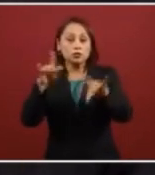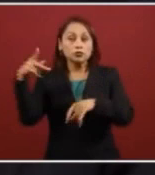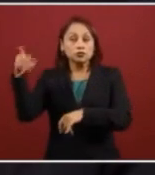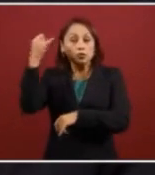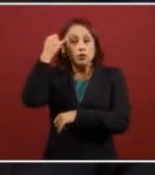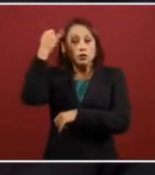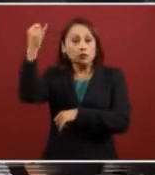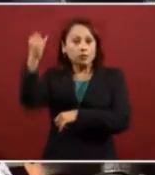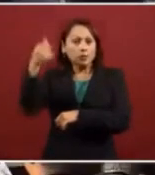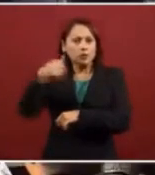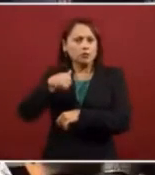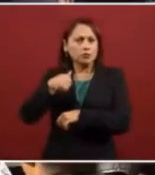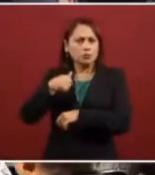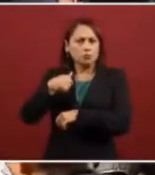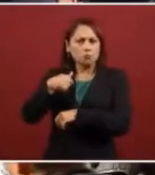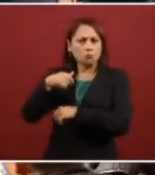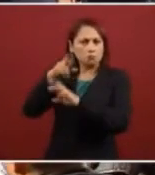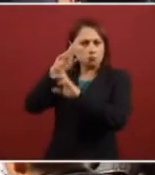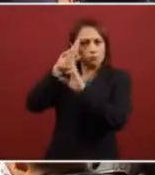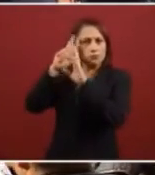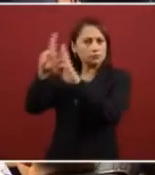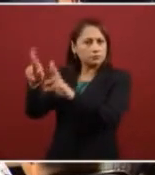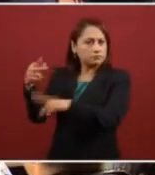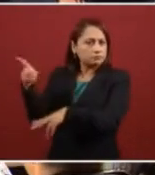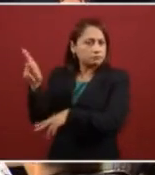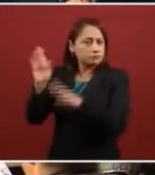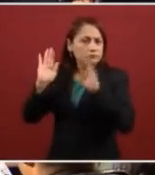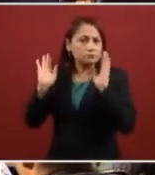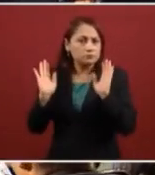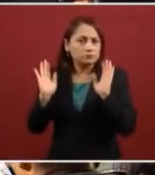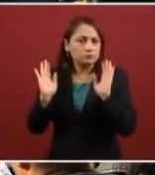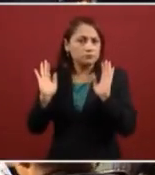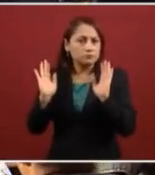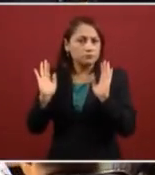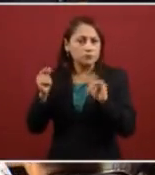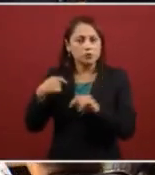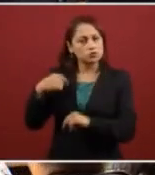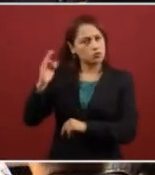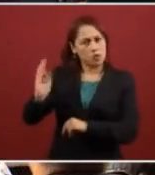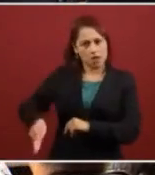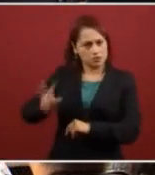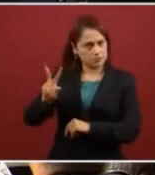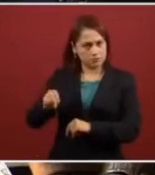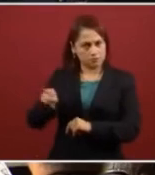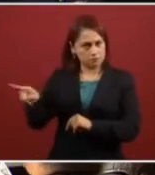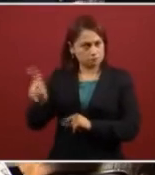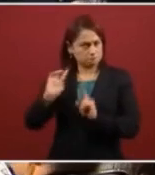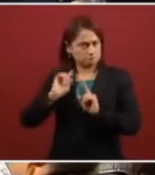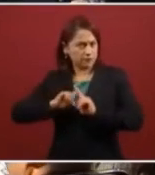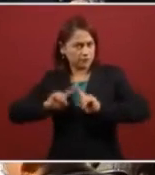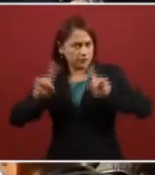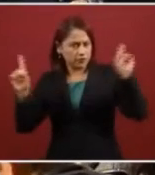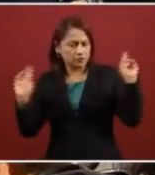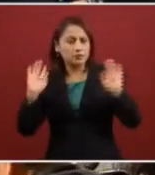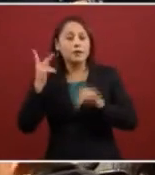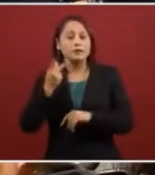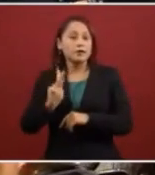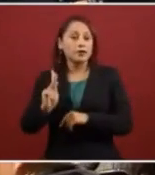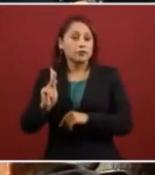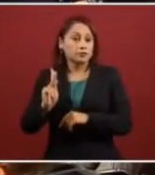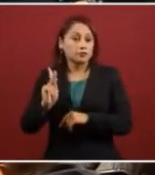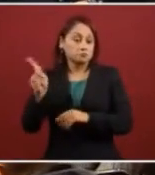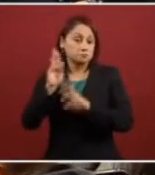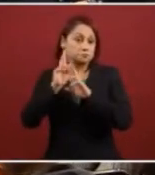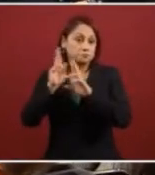punto his, de vista. Inconformities. Yo, I respect his no lo comparto. Point of view, y but además, I don't agree with it.